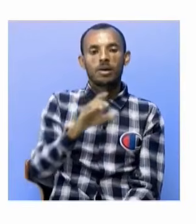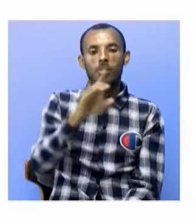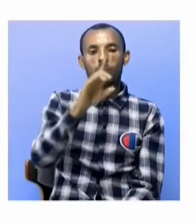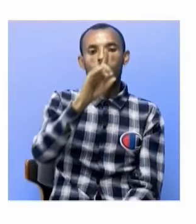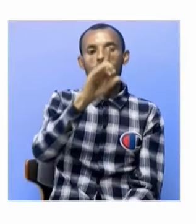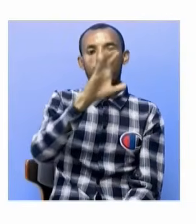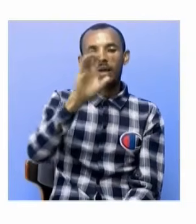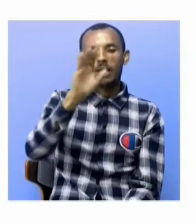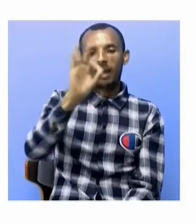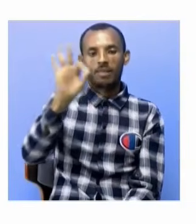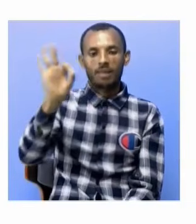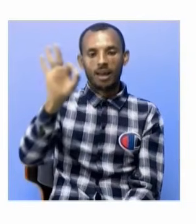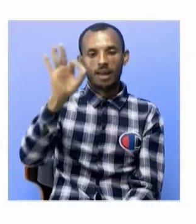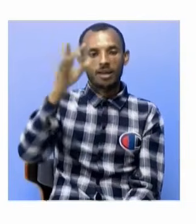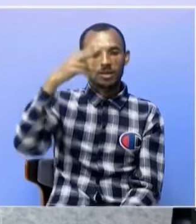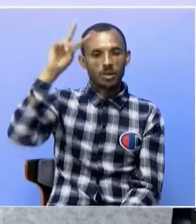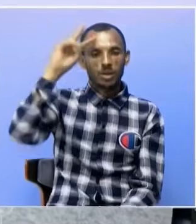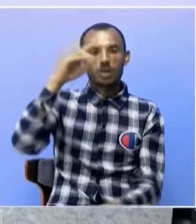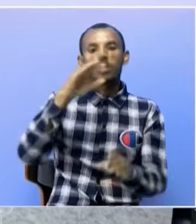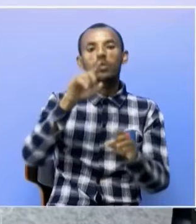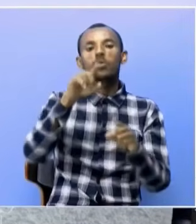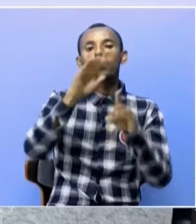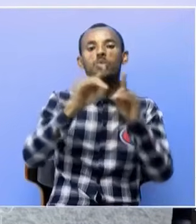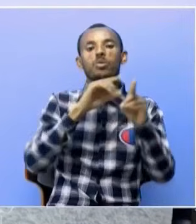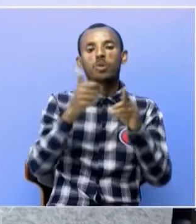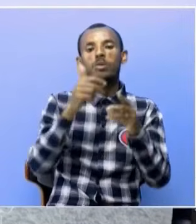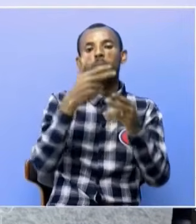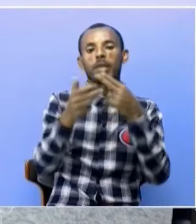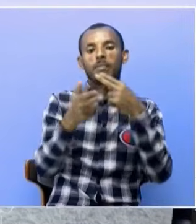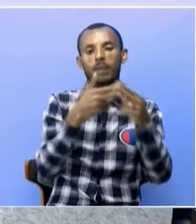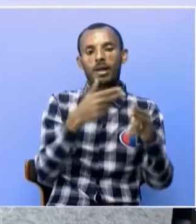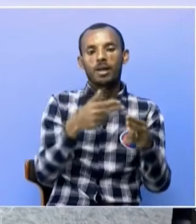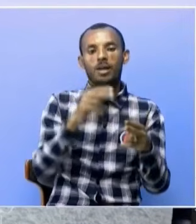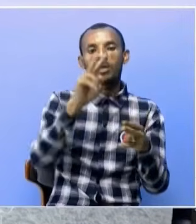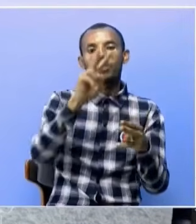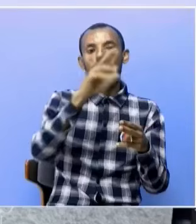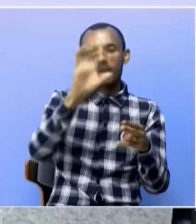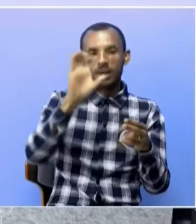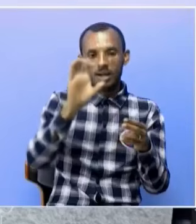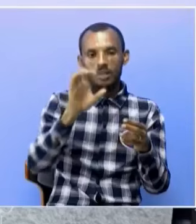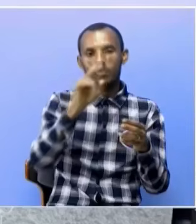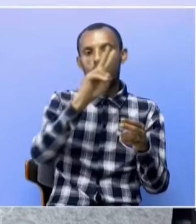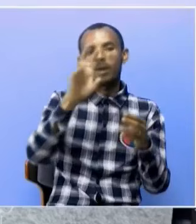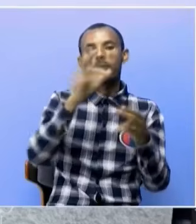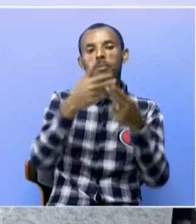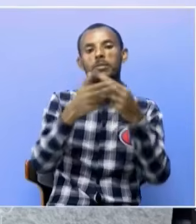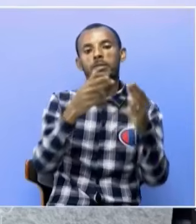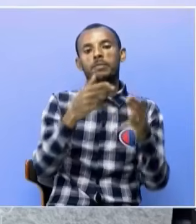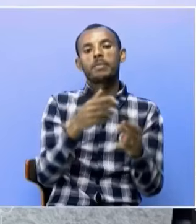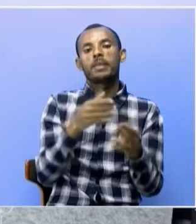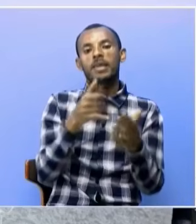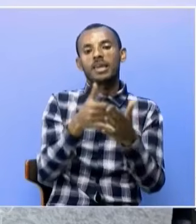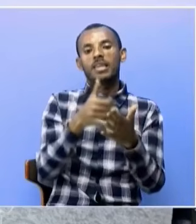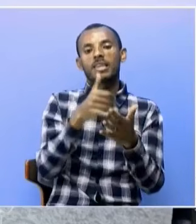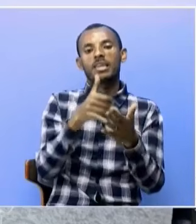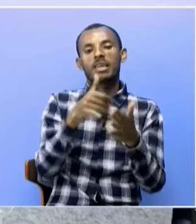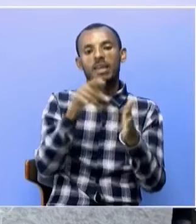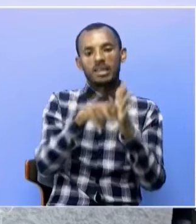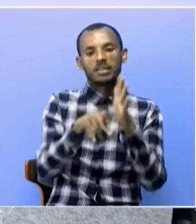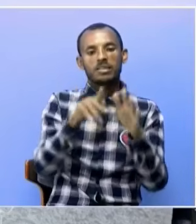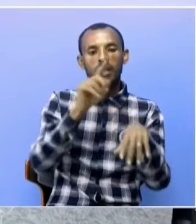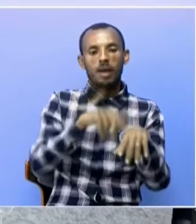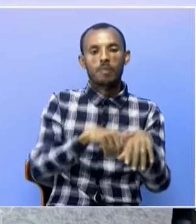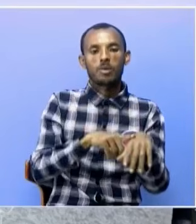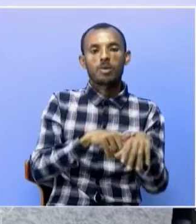square, you don't need to multiply 200 by 200. This takes time. You don't need to